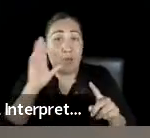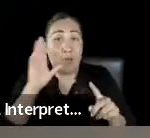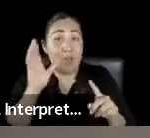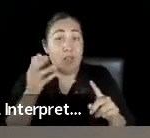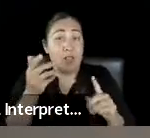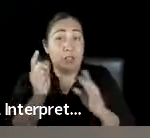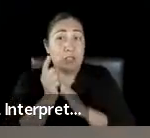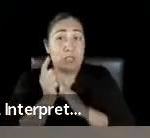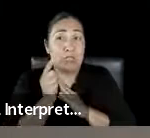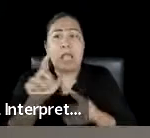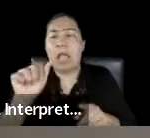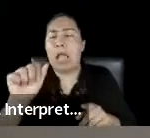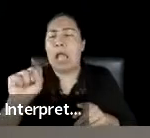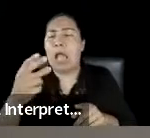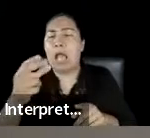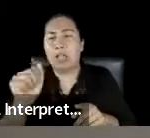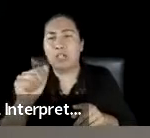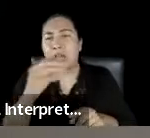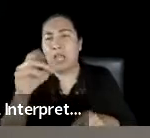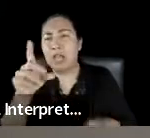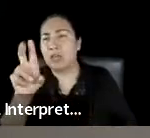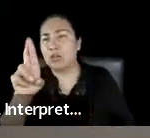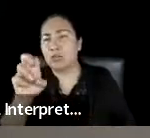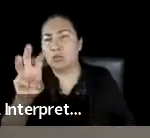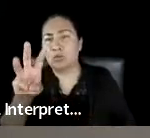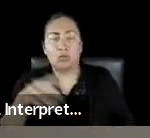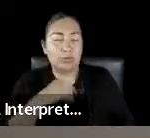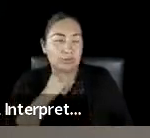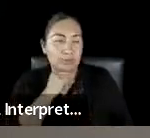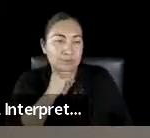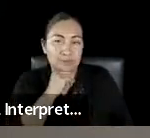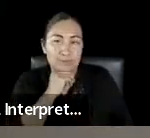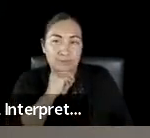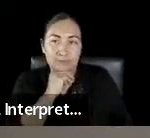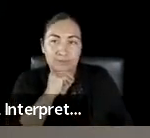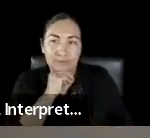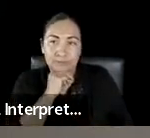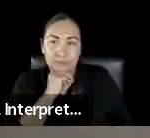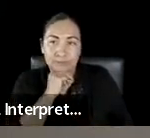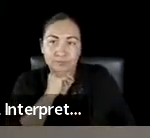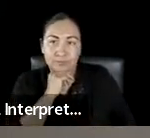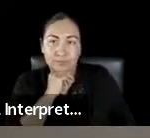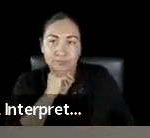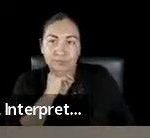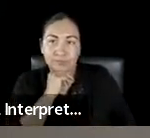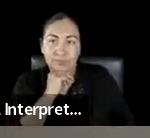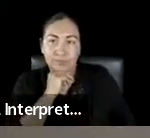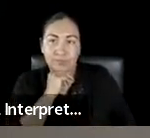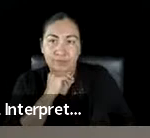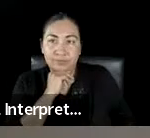a second, kick it back over to you.